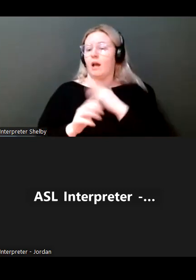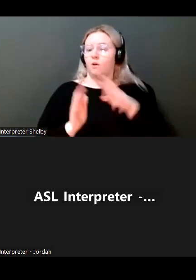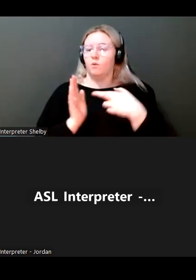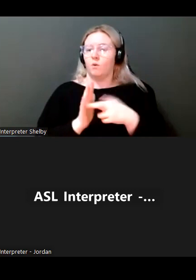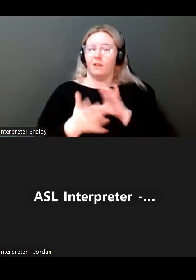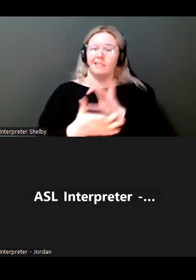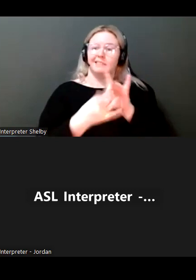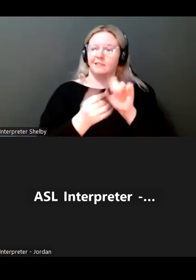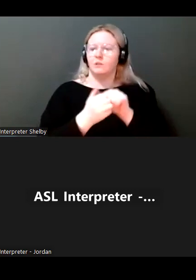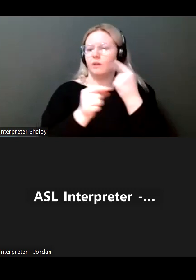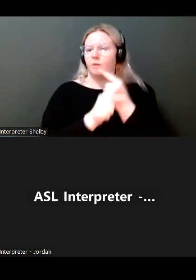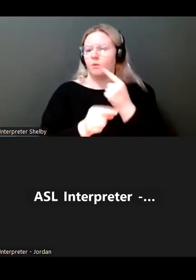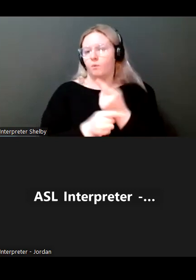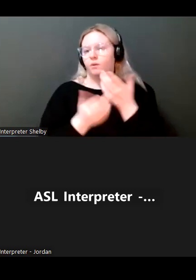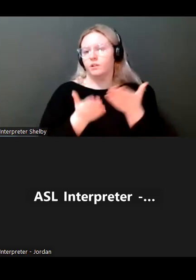appropriate services.